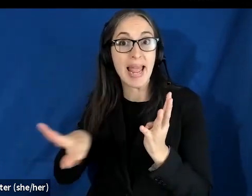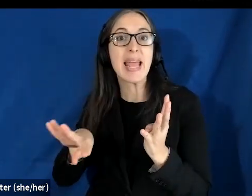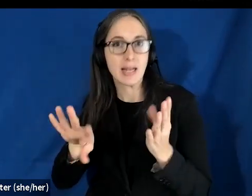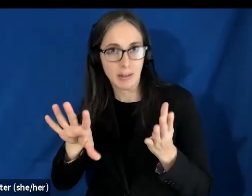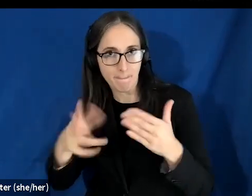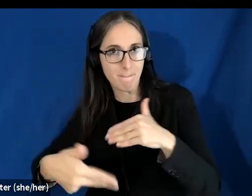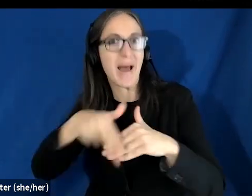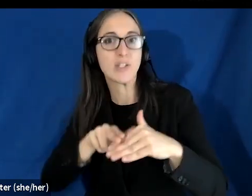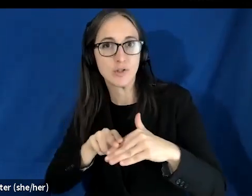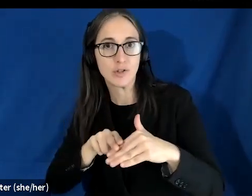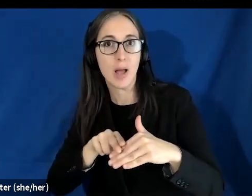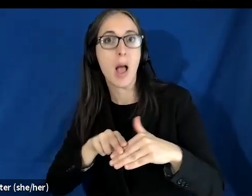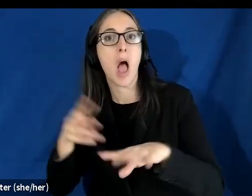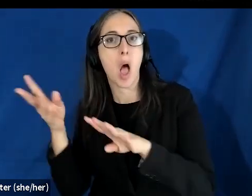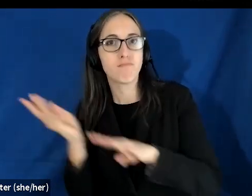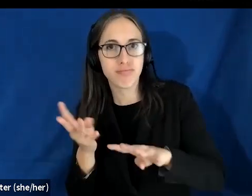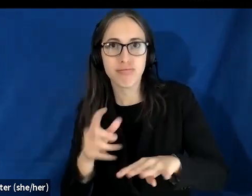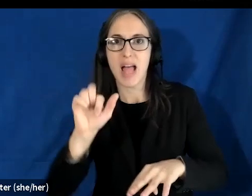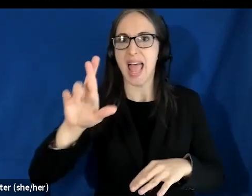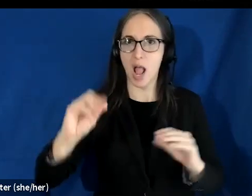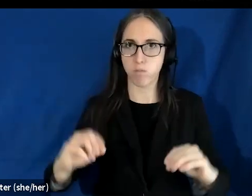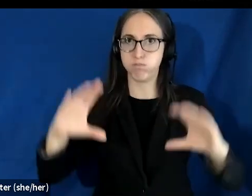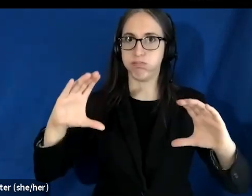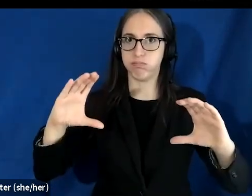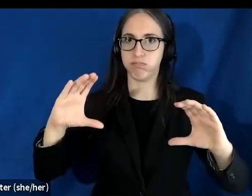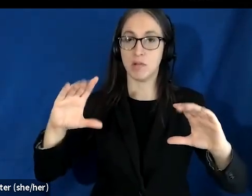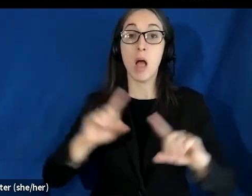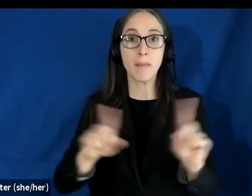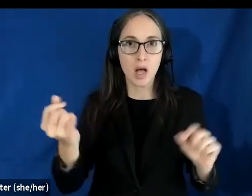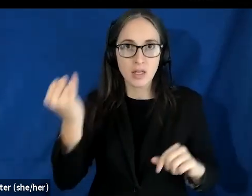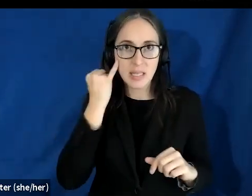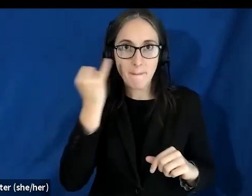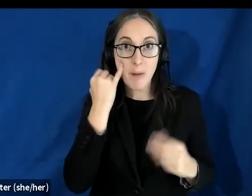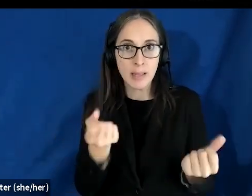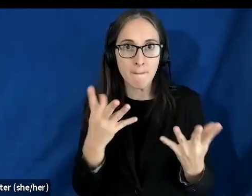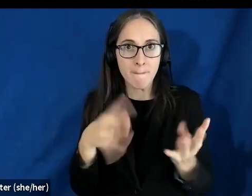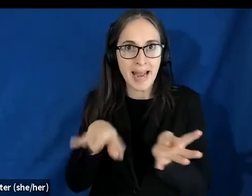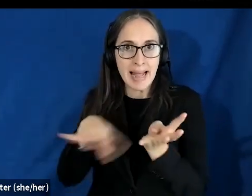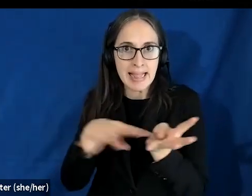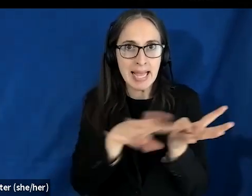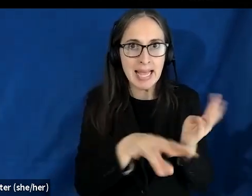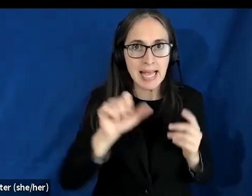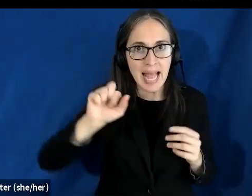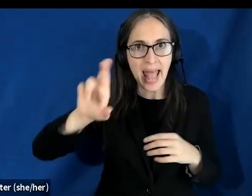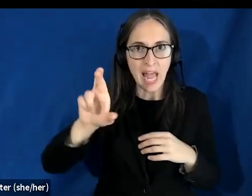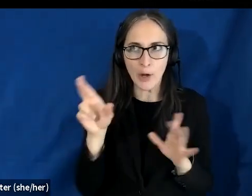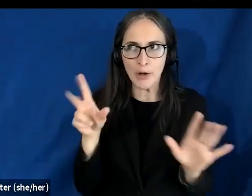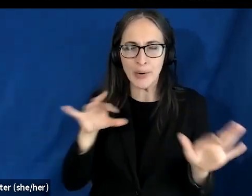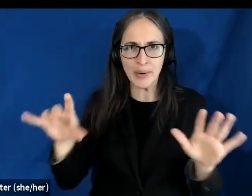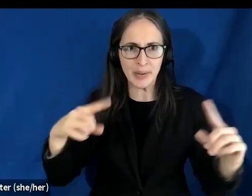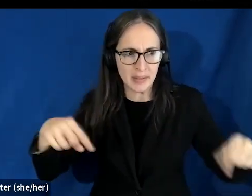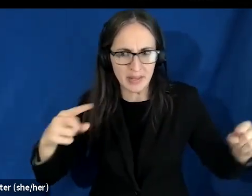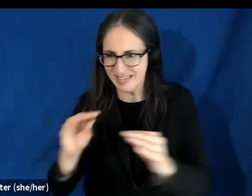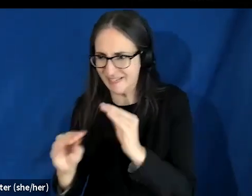if it has multiple leaks, but you only find one and you only focus on fixing one, well, your tire can never